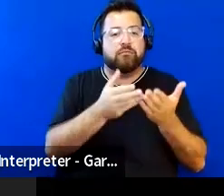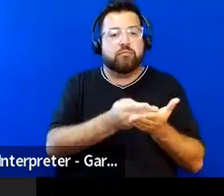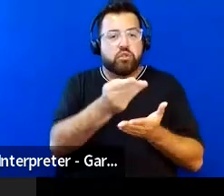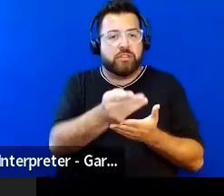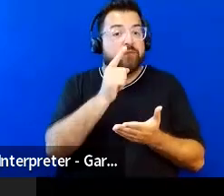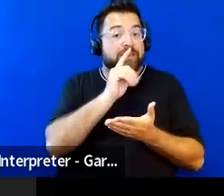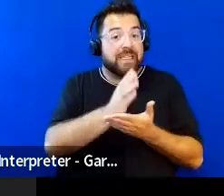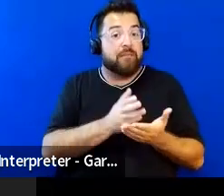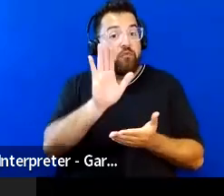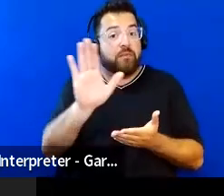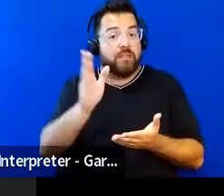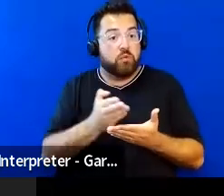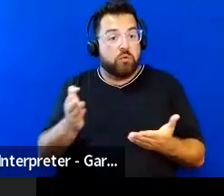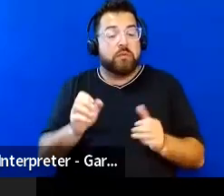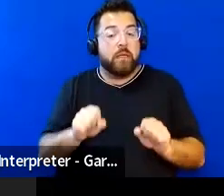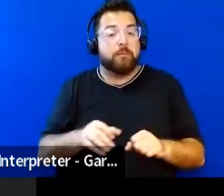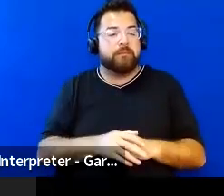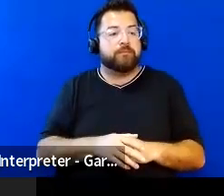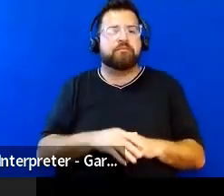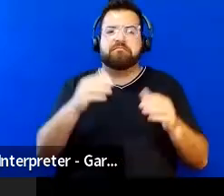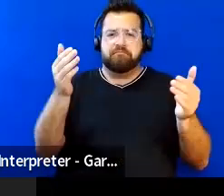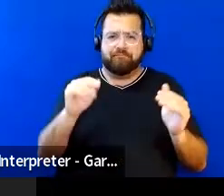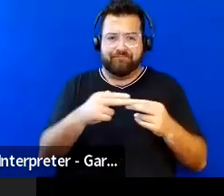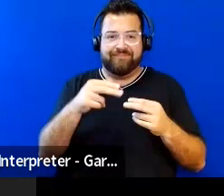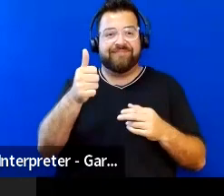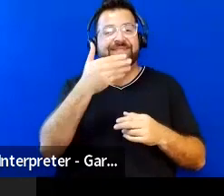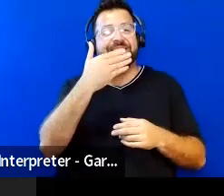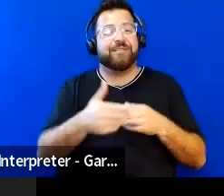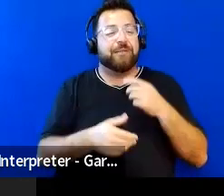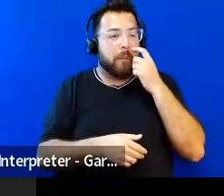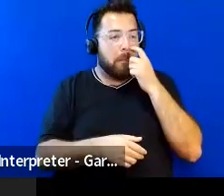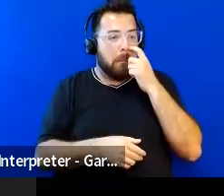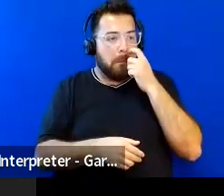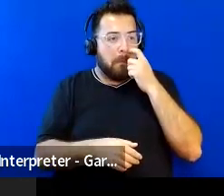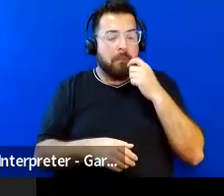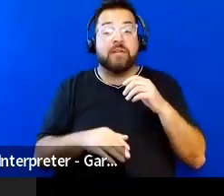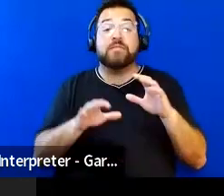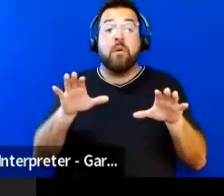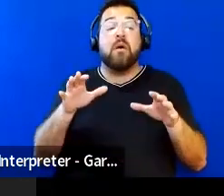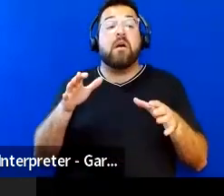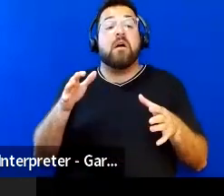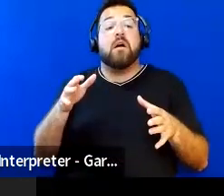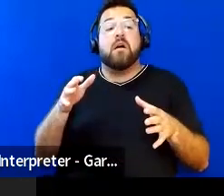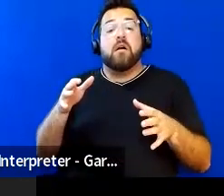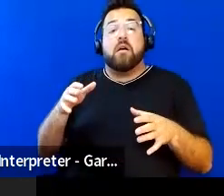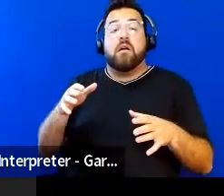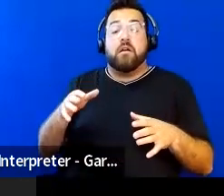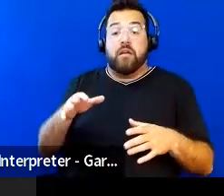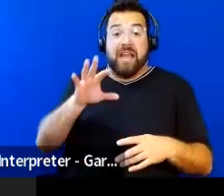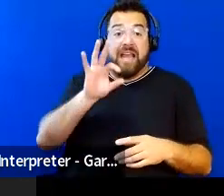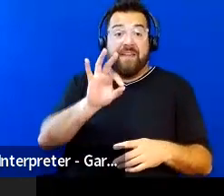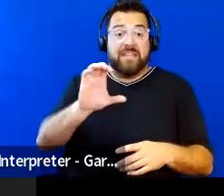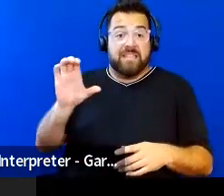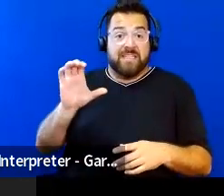materials. Can you go to the next slide? Thank you. So on the Fresno City